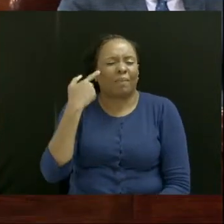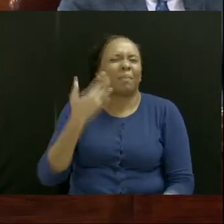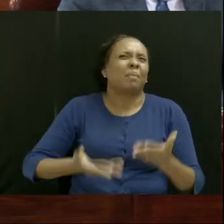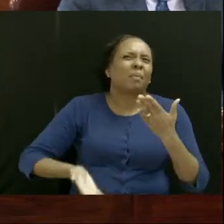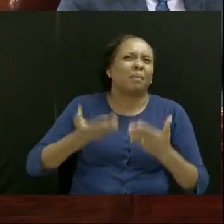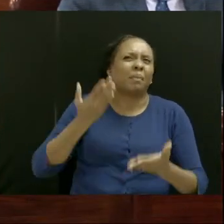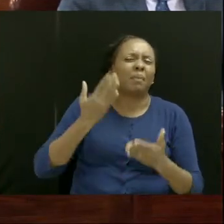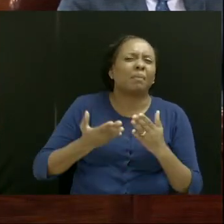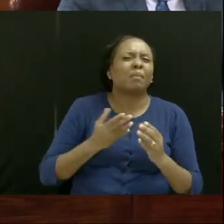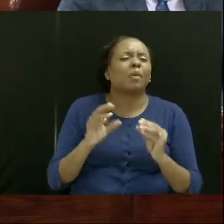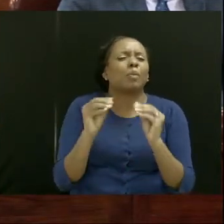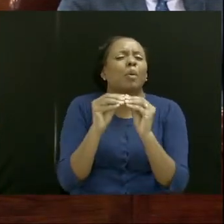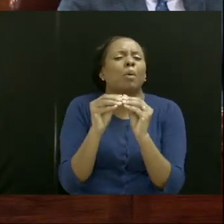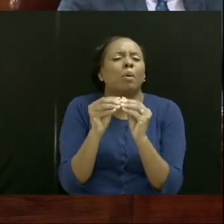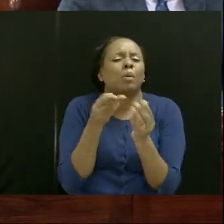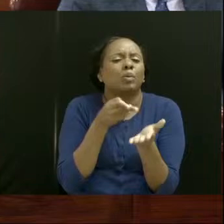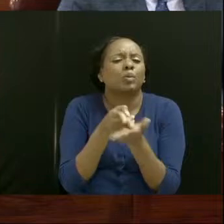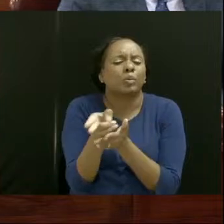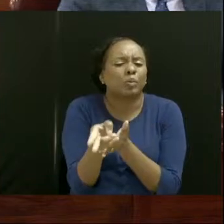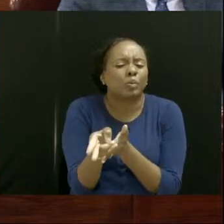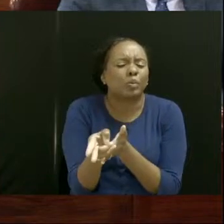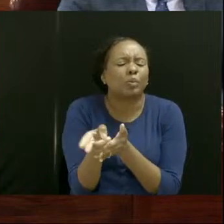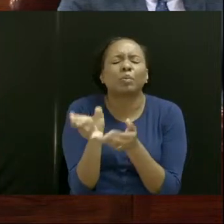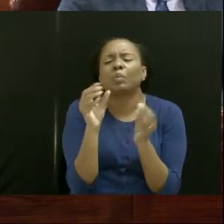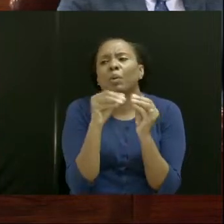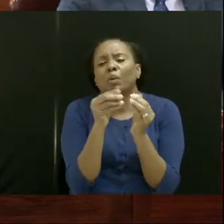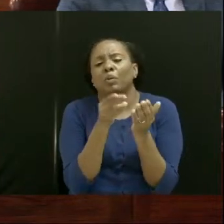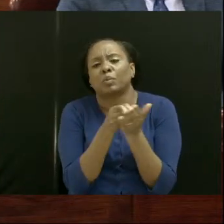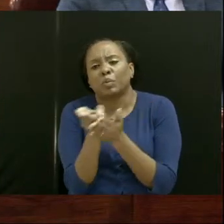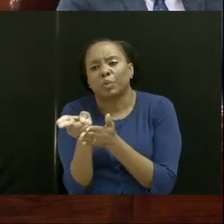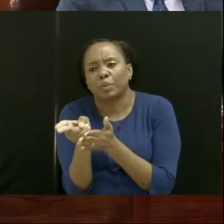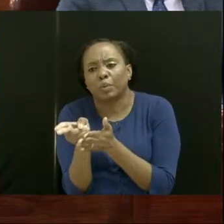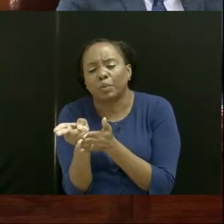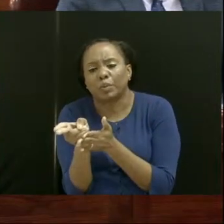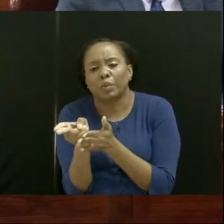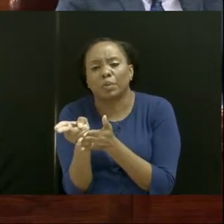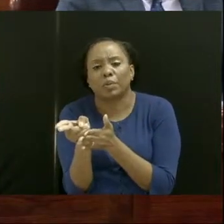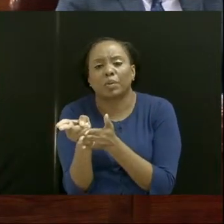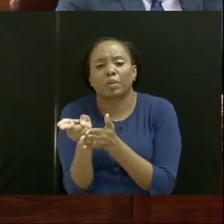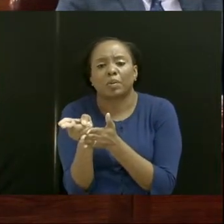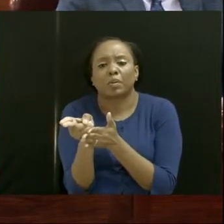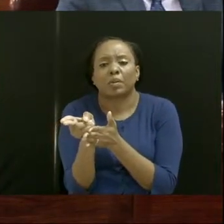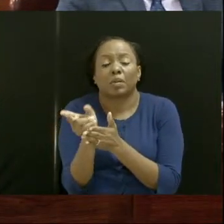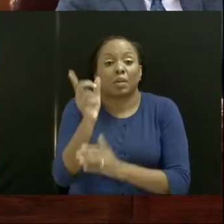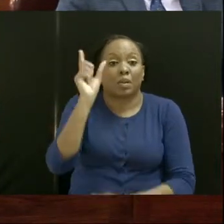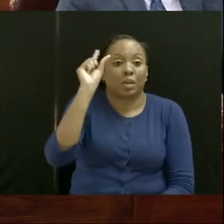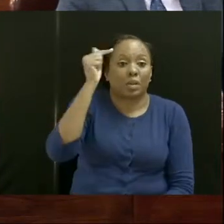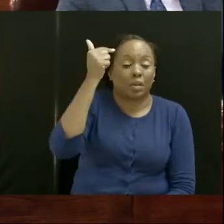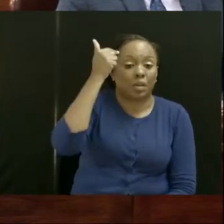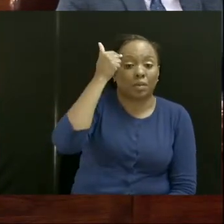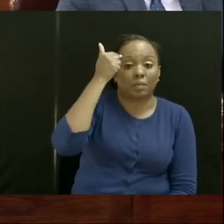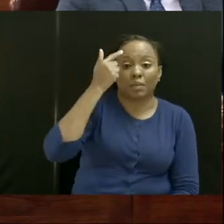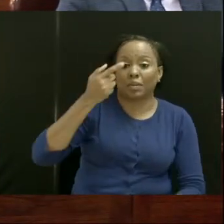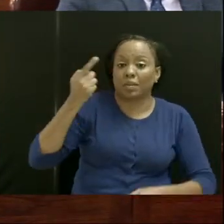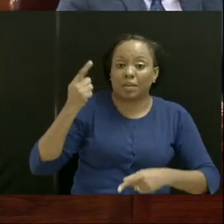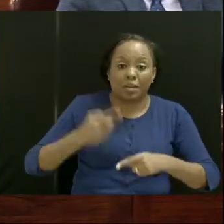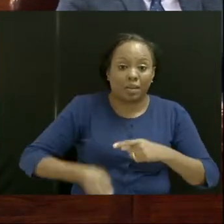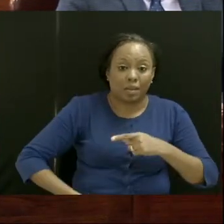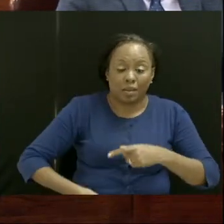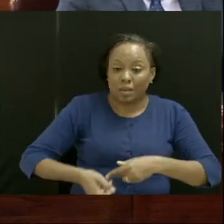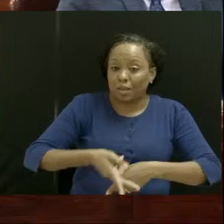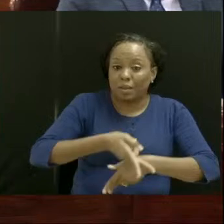truth to say that the government of Barbados could not borrow, and not